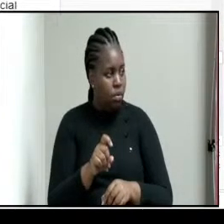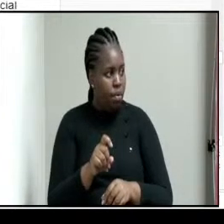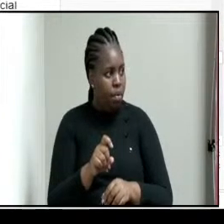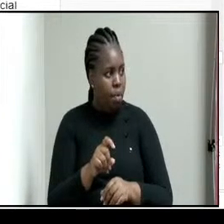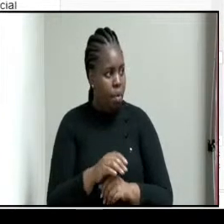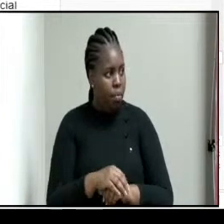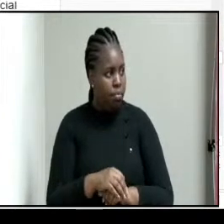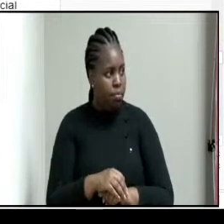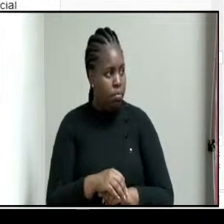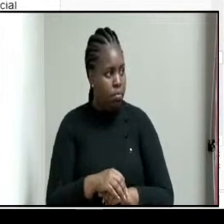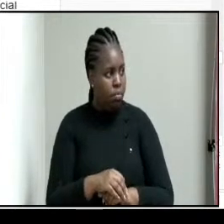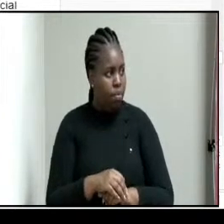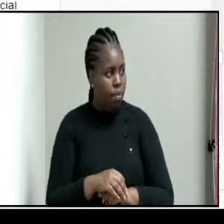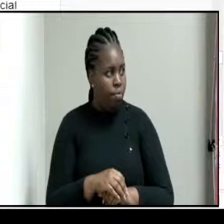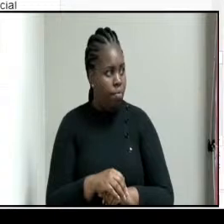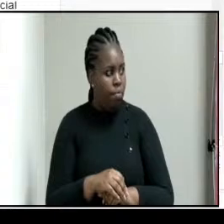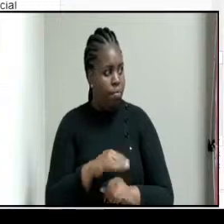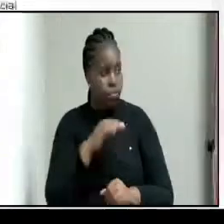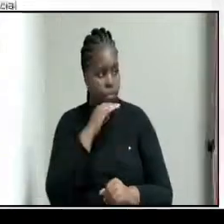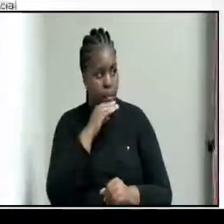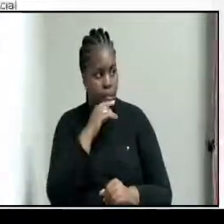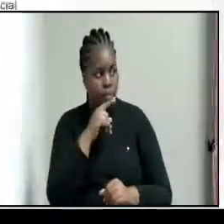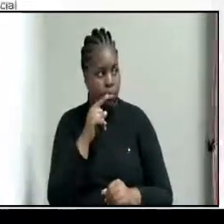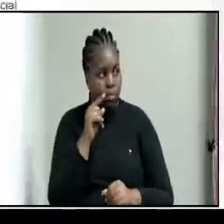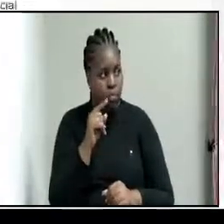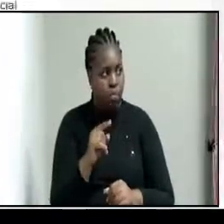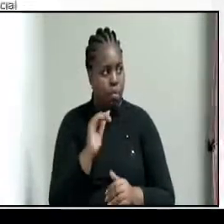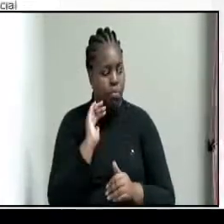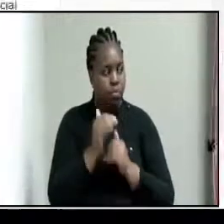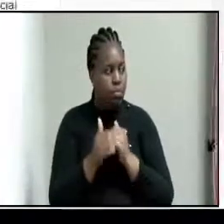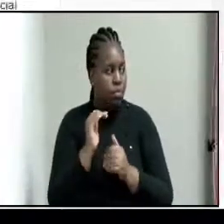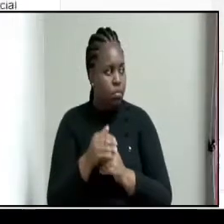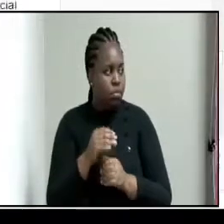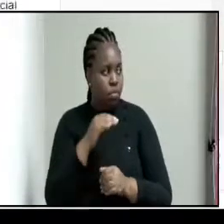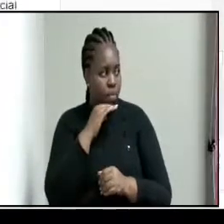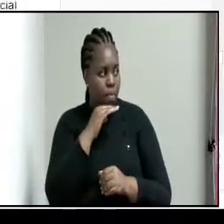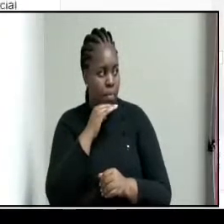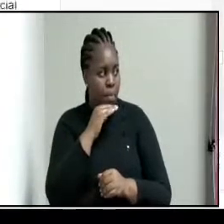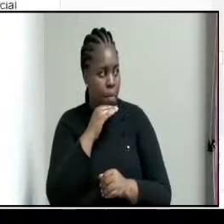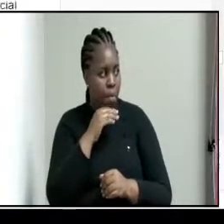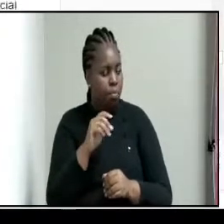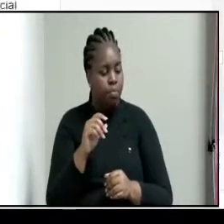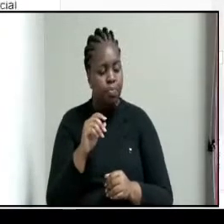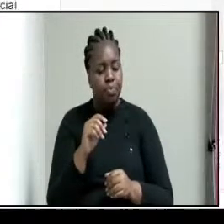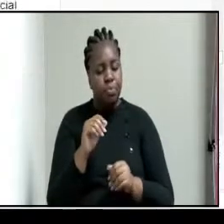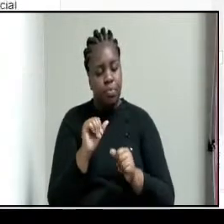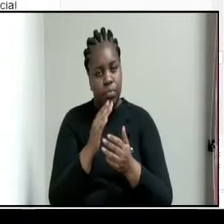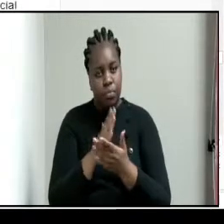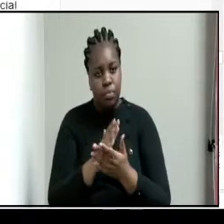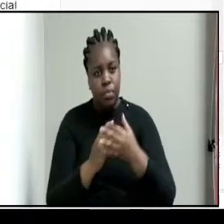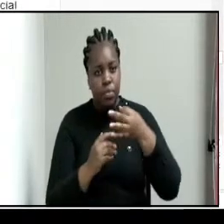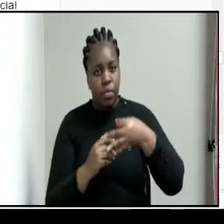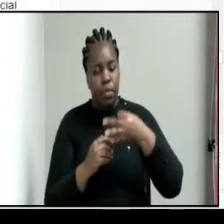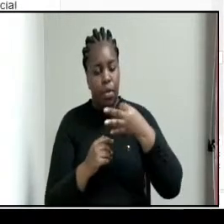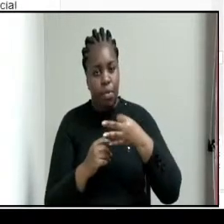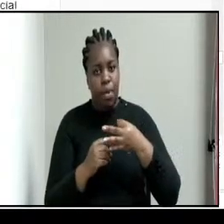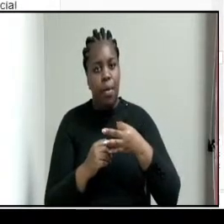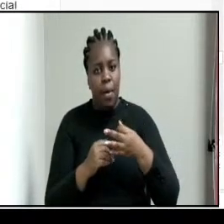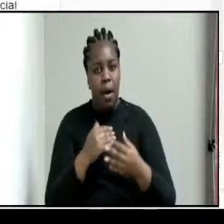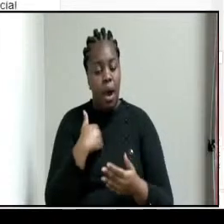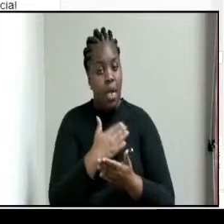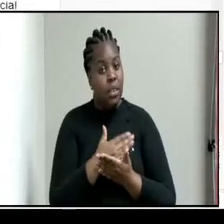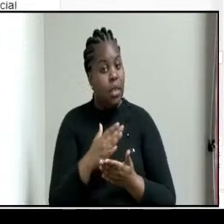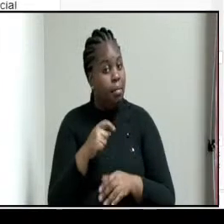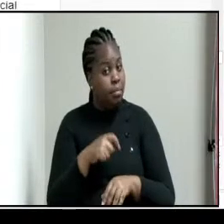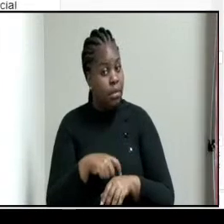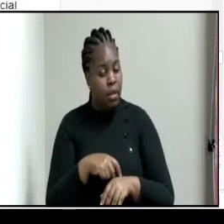protect. The duty to protect basically enjoins the state to take measures that prevent non-state actors, third parties rather, and sometimes its